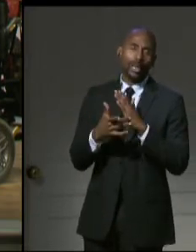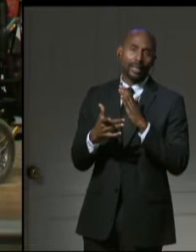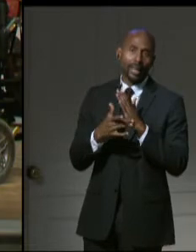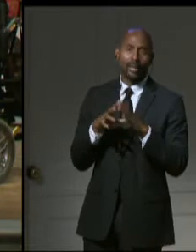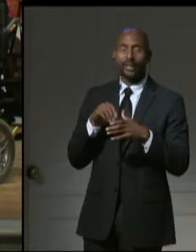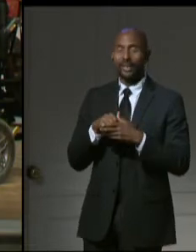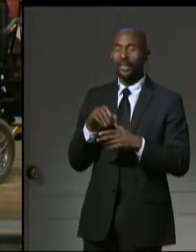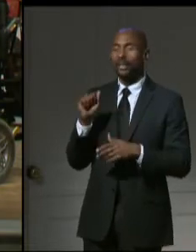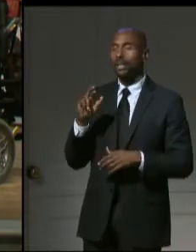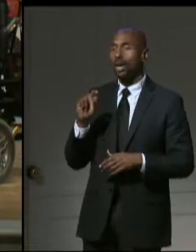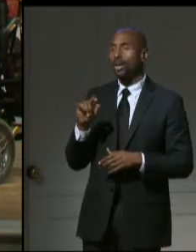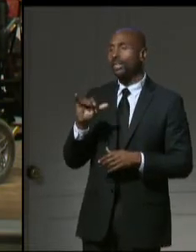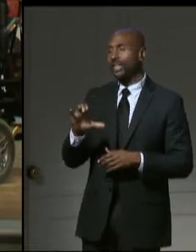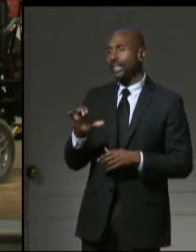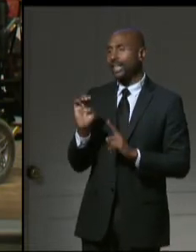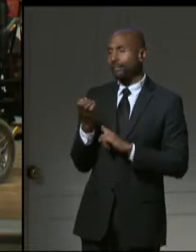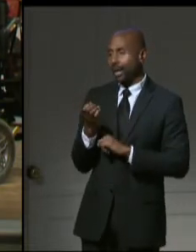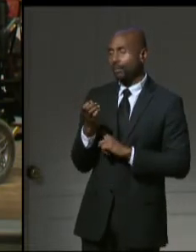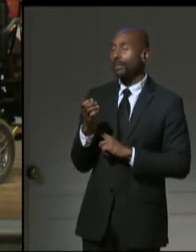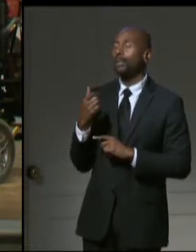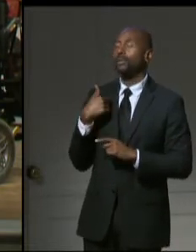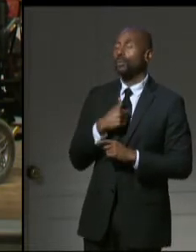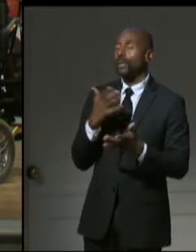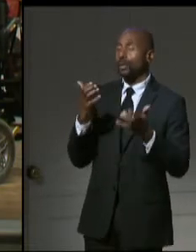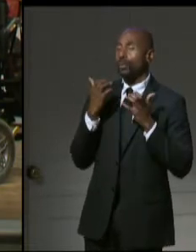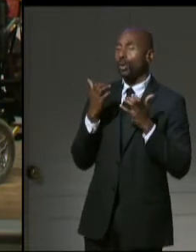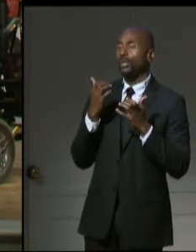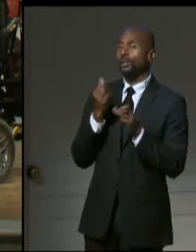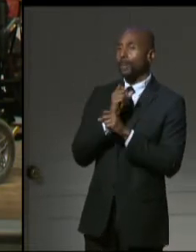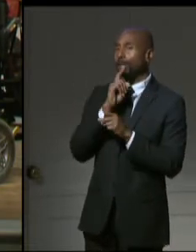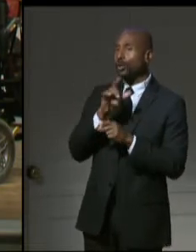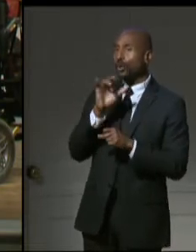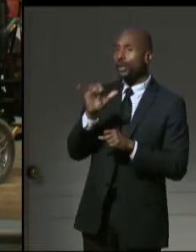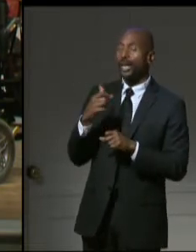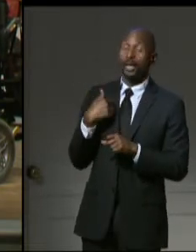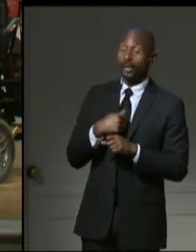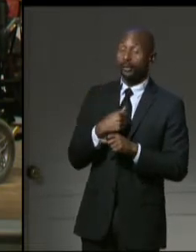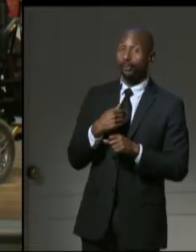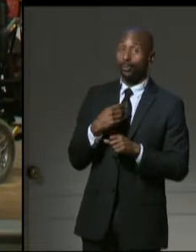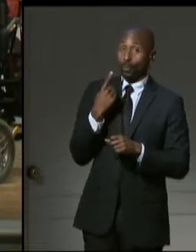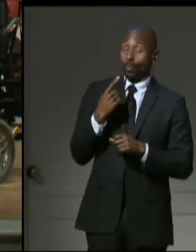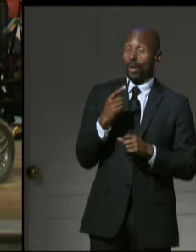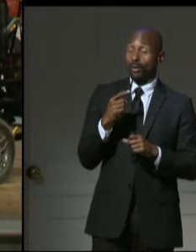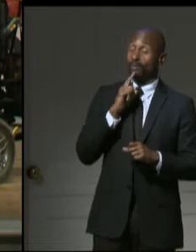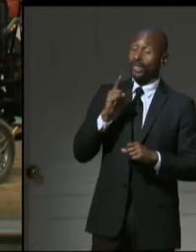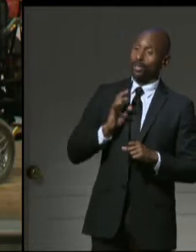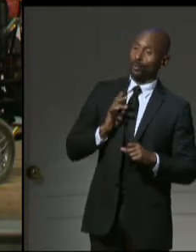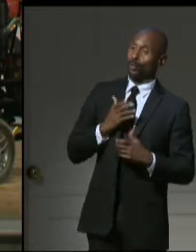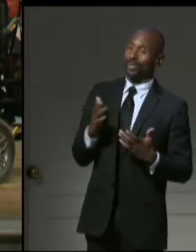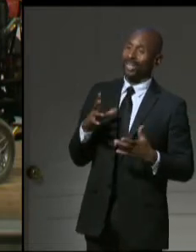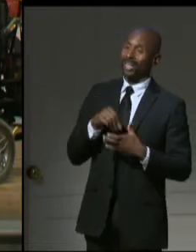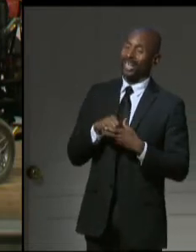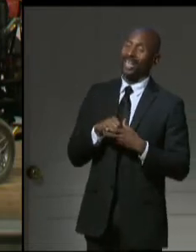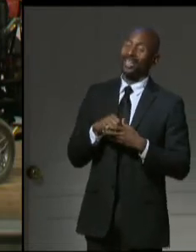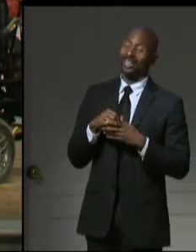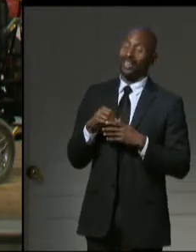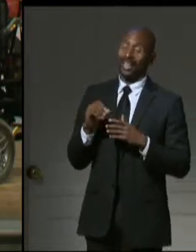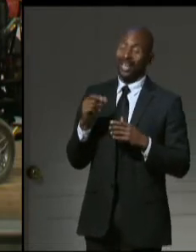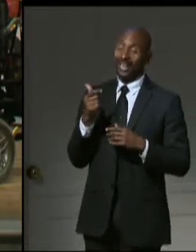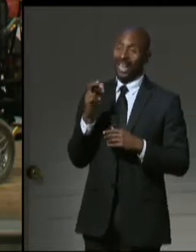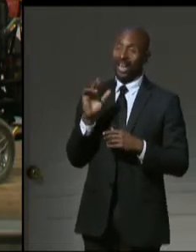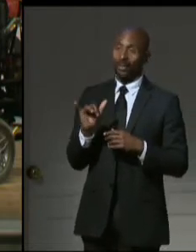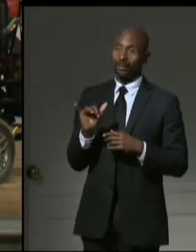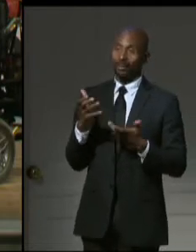this Arctic environment. And what we really wanted to make sure is that we weren't, one of the coolest things in the gallery wasn't inaccessible